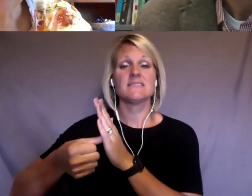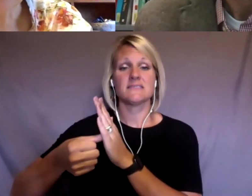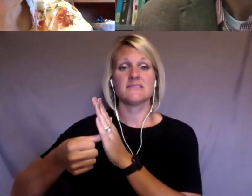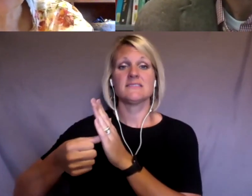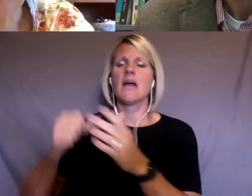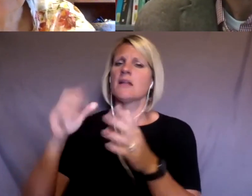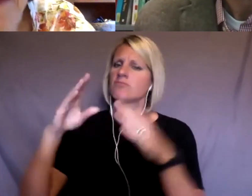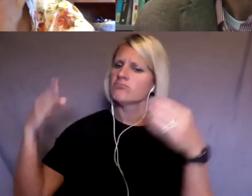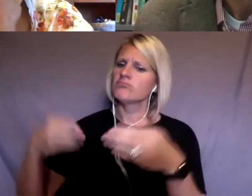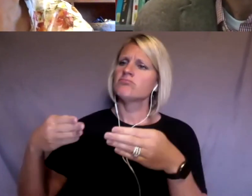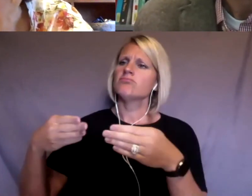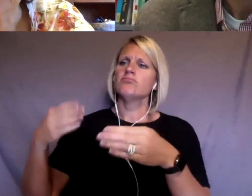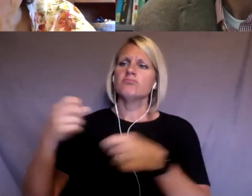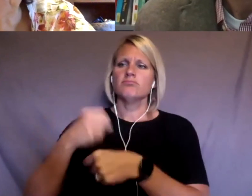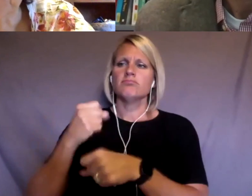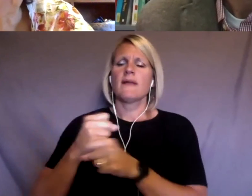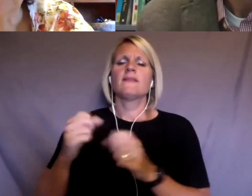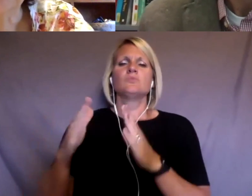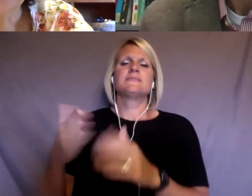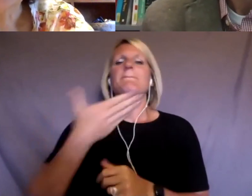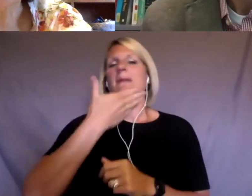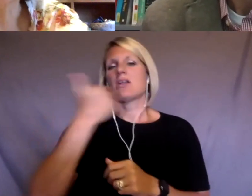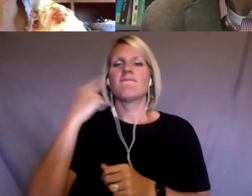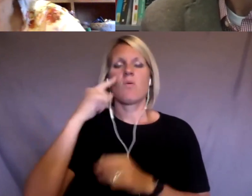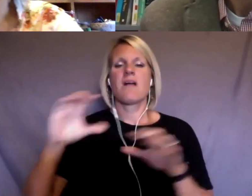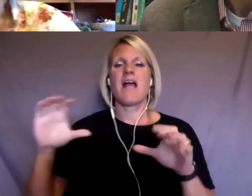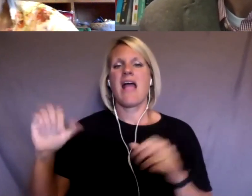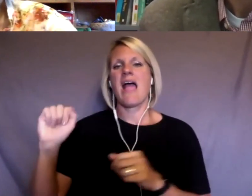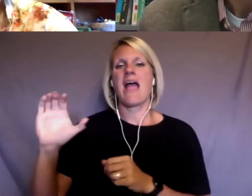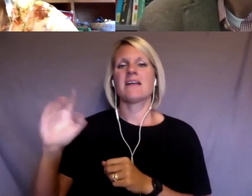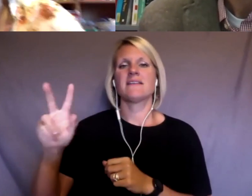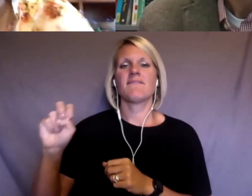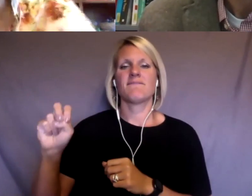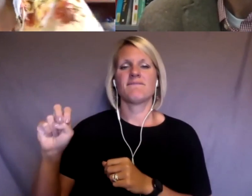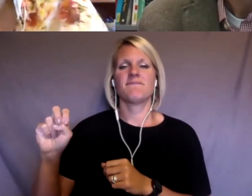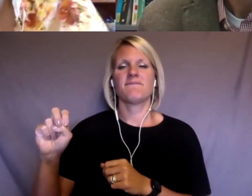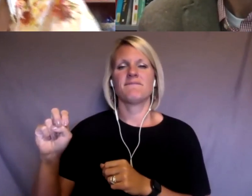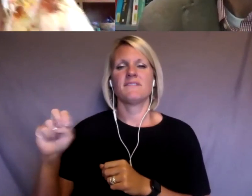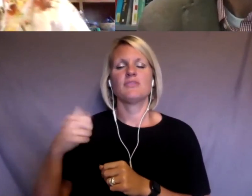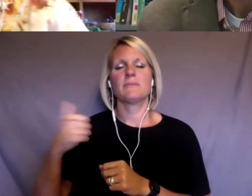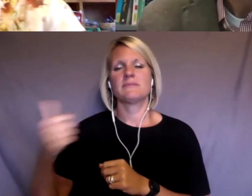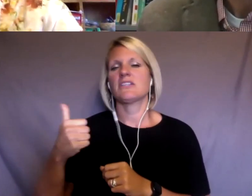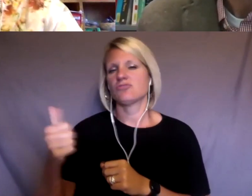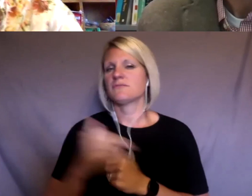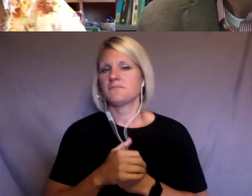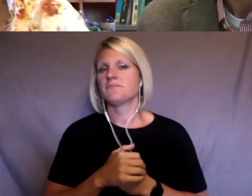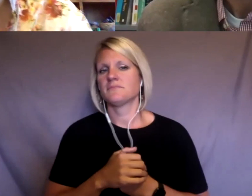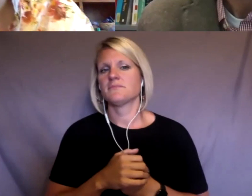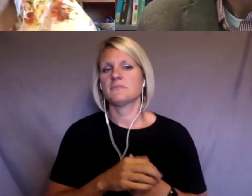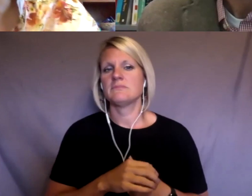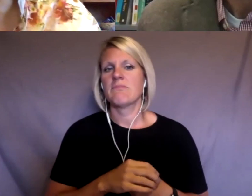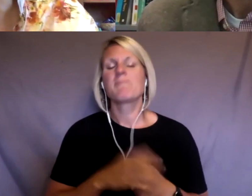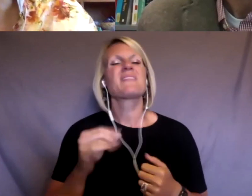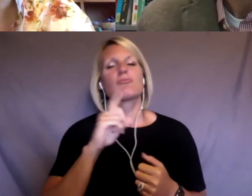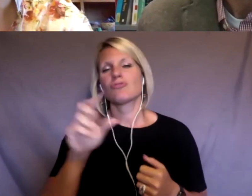streets better for active transportation. And I have seen, I'm sure Seleta talked about the